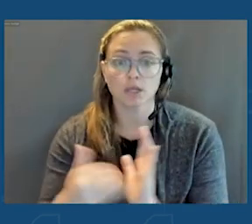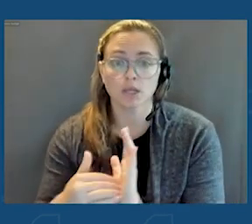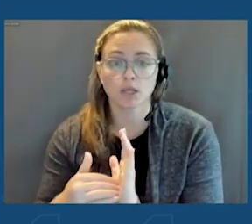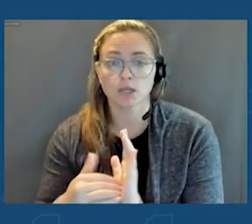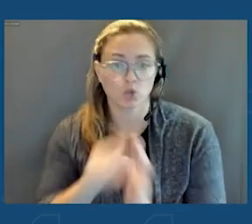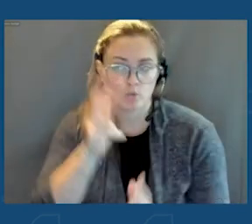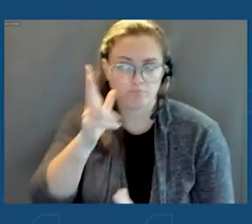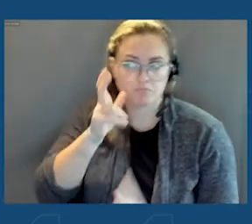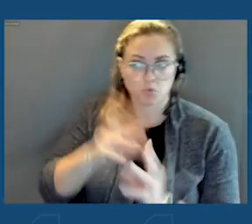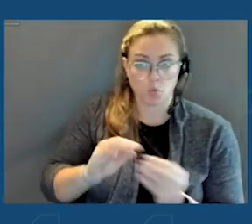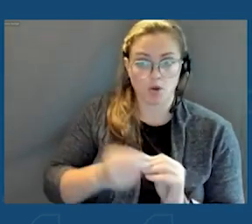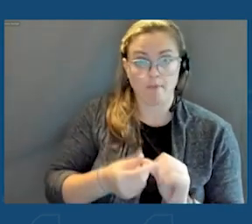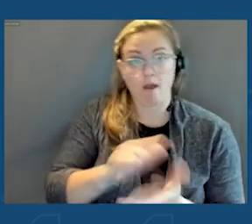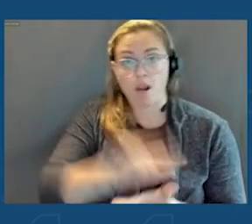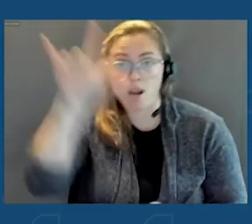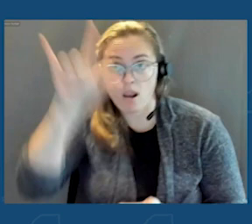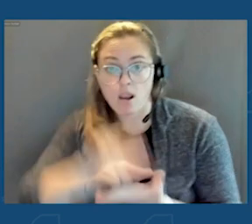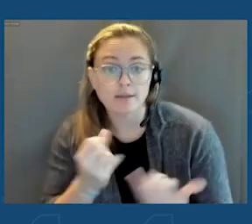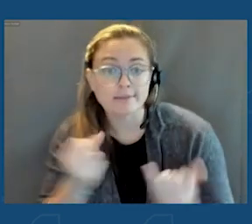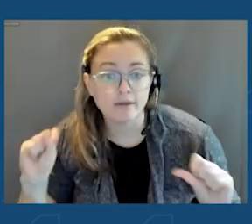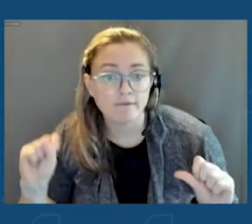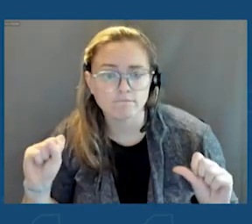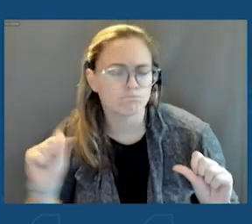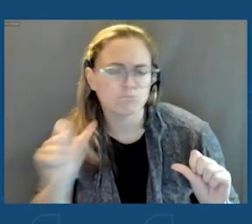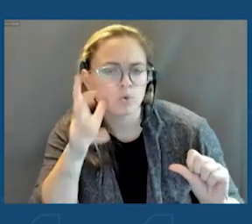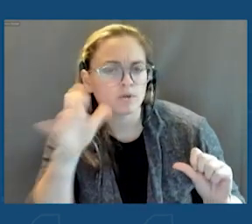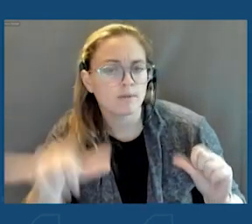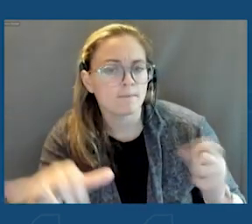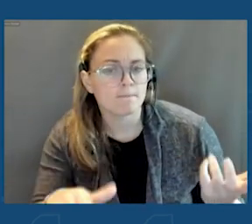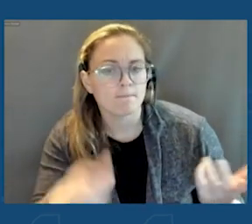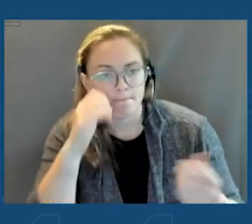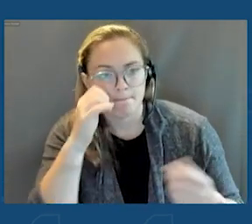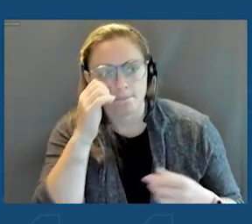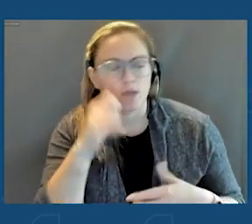said, I've always said, I don't want to be in the